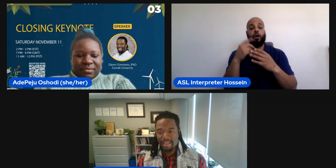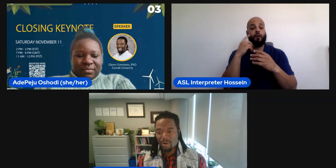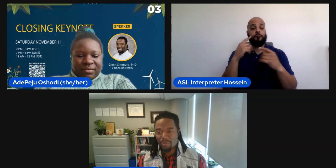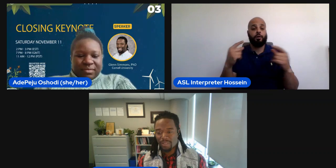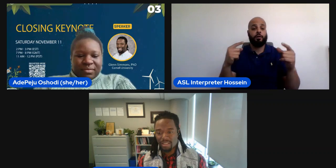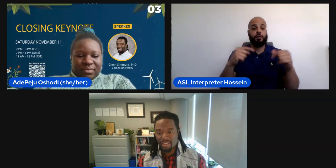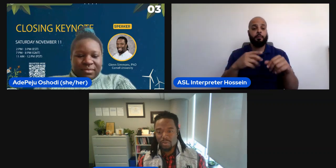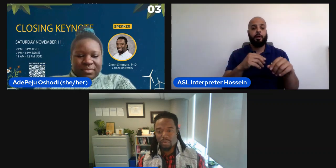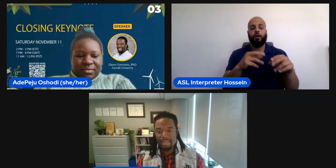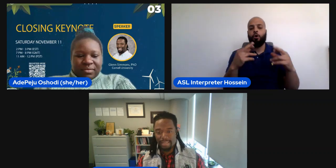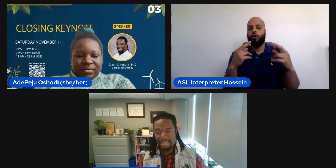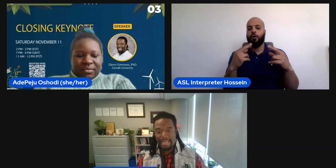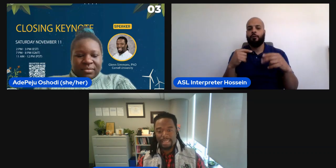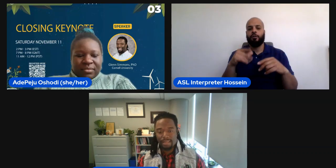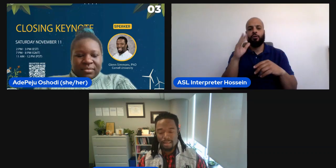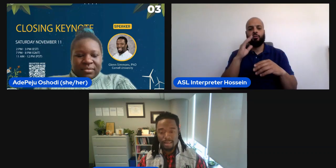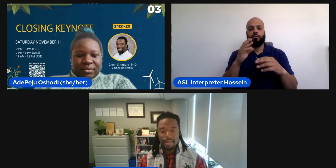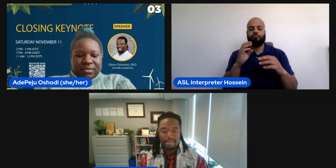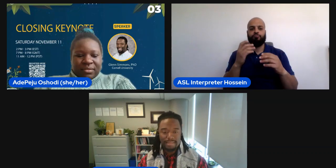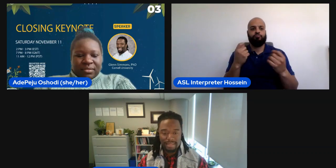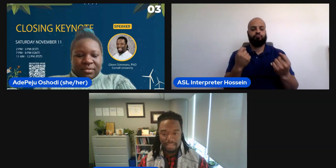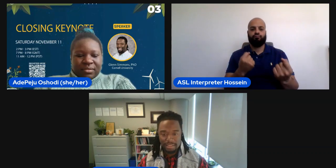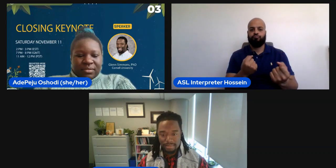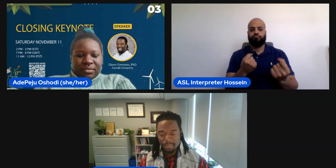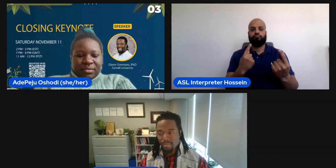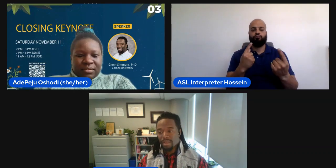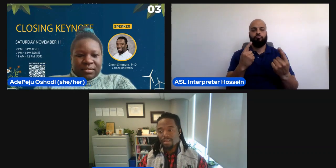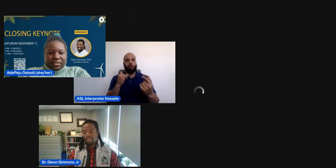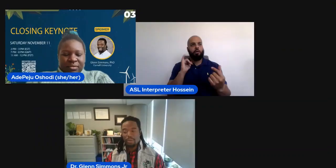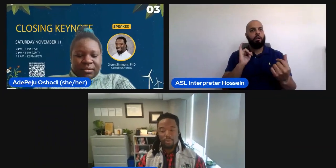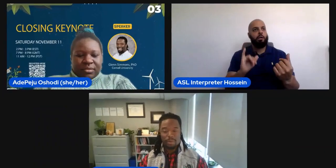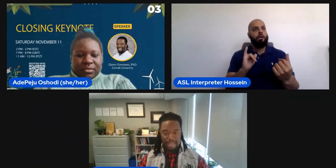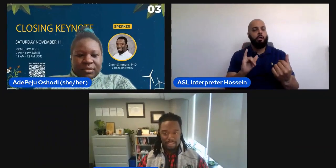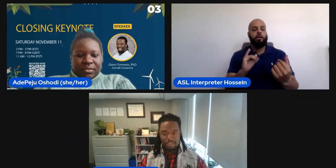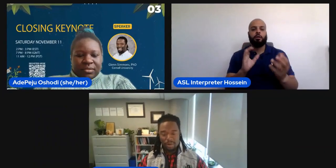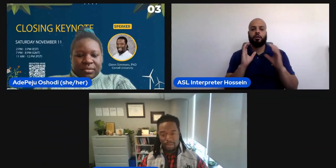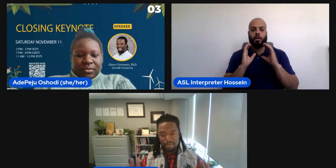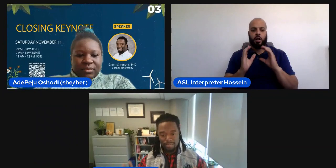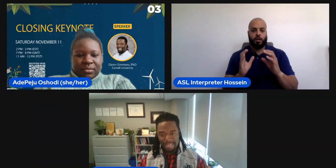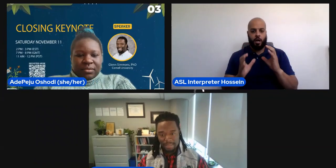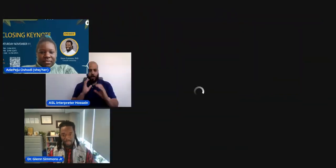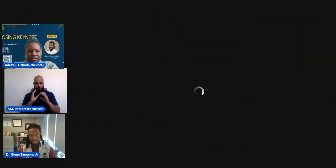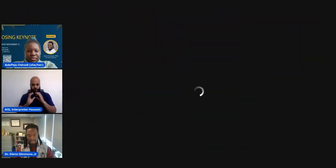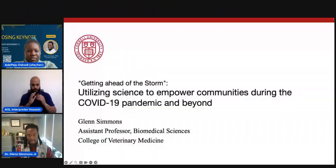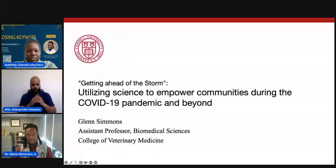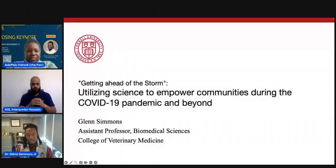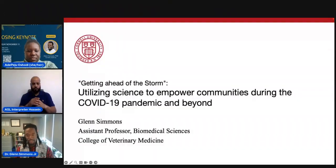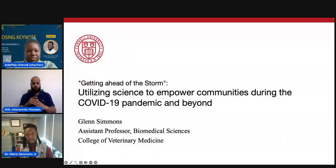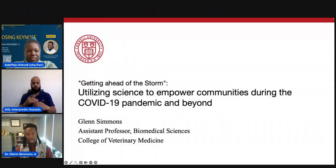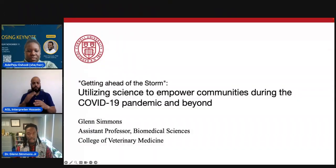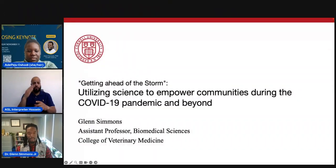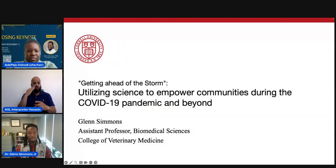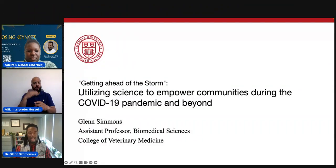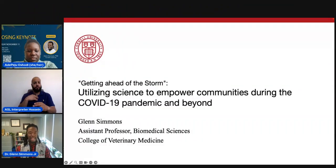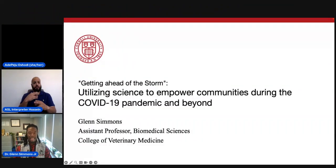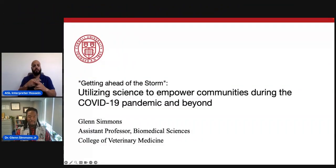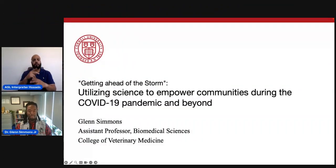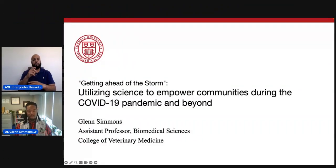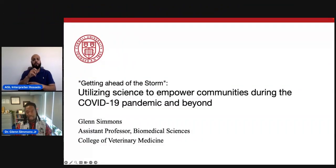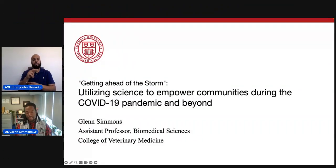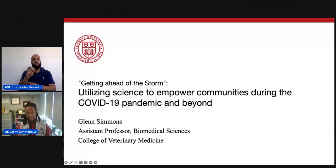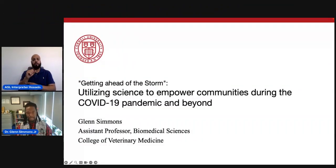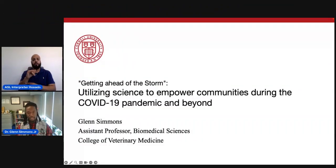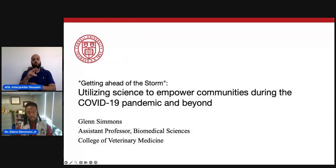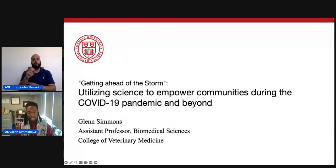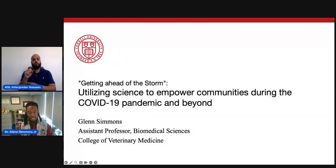attending, and hopefully this will be an enlightening discussion. So as you've heard, my name is Glenn Simmons Jr. I